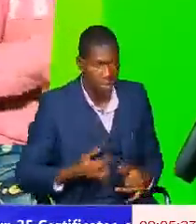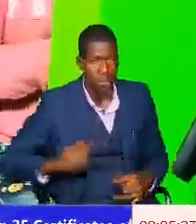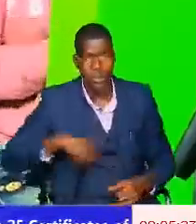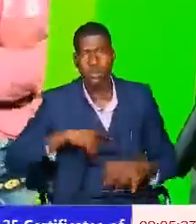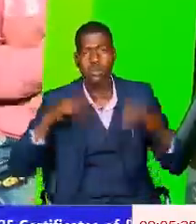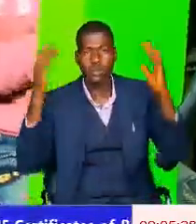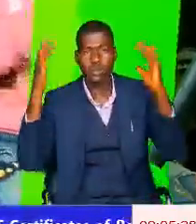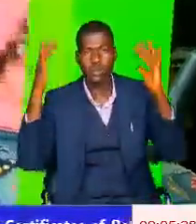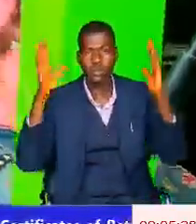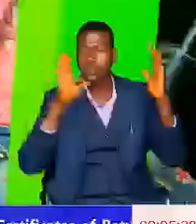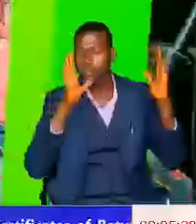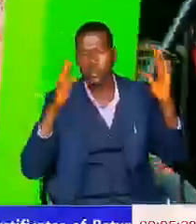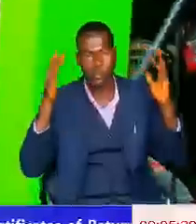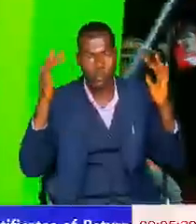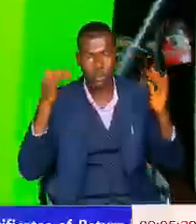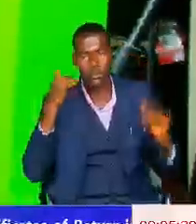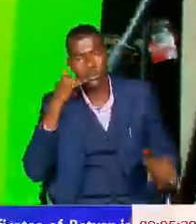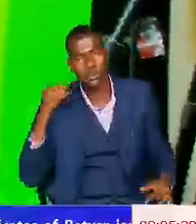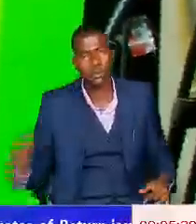more.